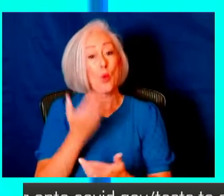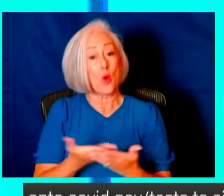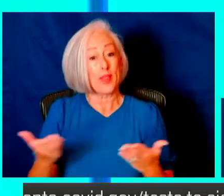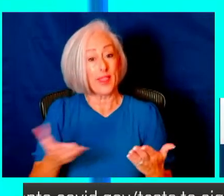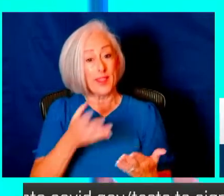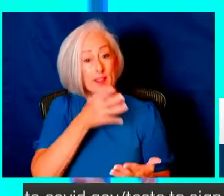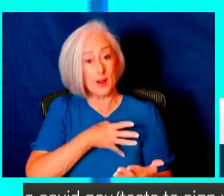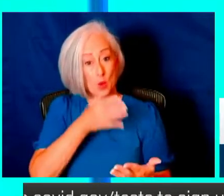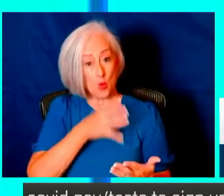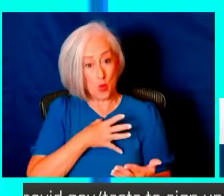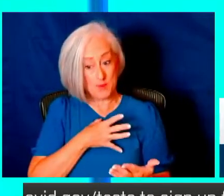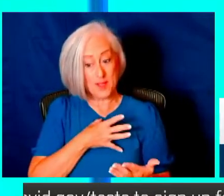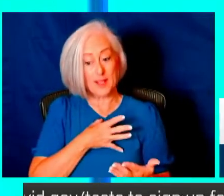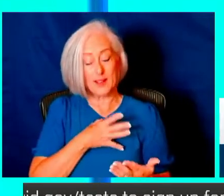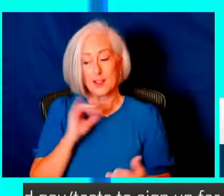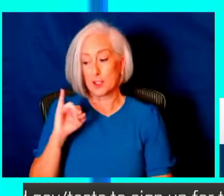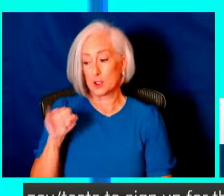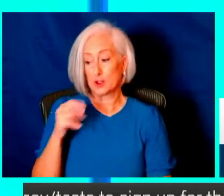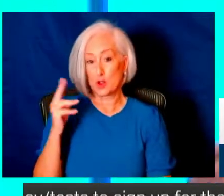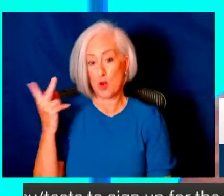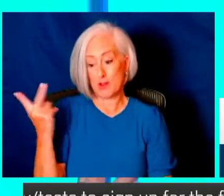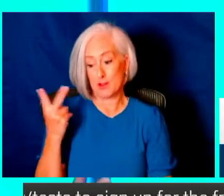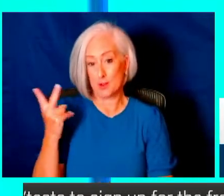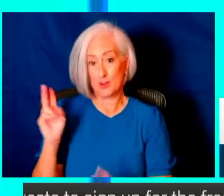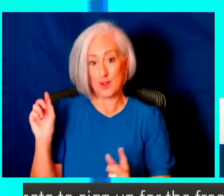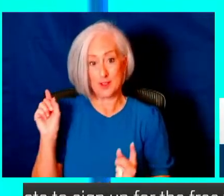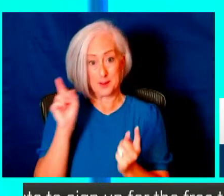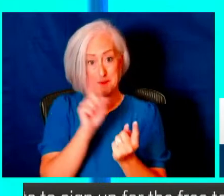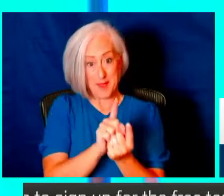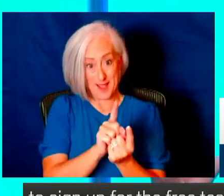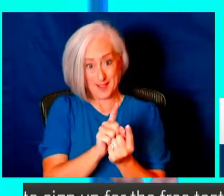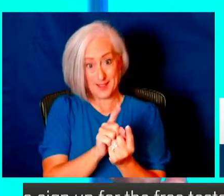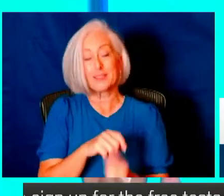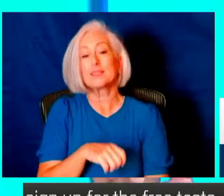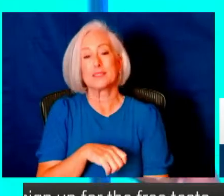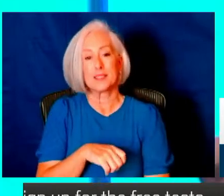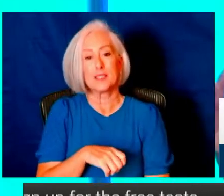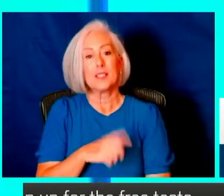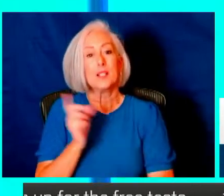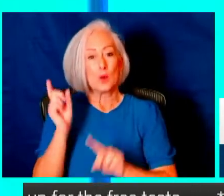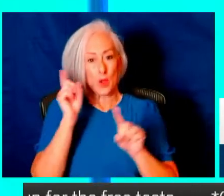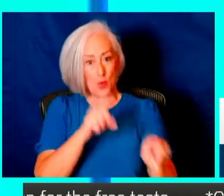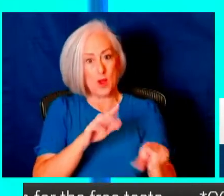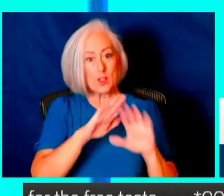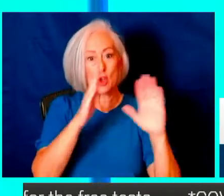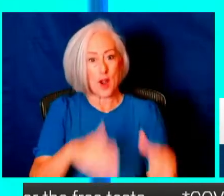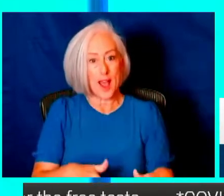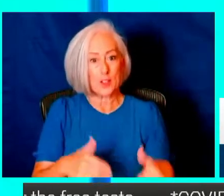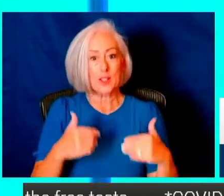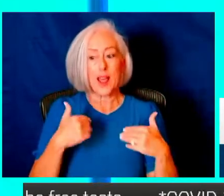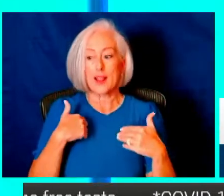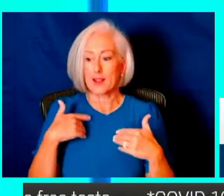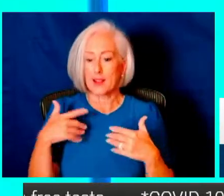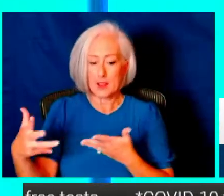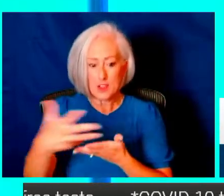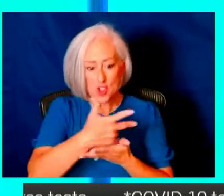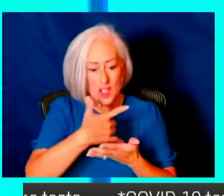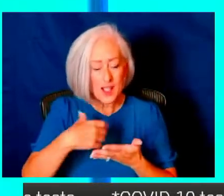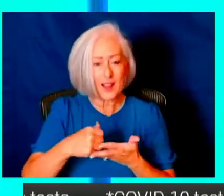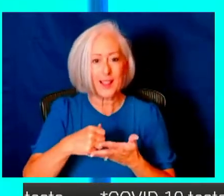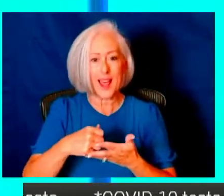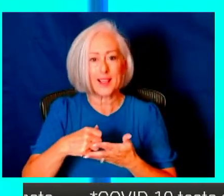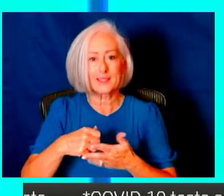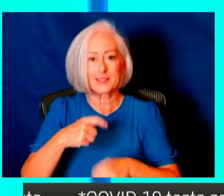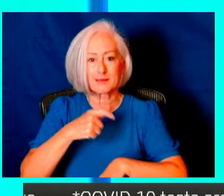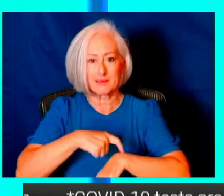that Joy and I had the pleasure of speaking with, we got to go to her house, and she collects clocks. So she has these beautiful antique clocks